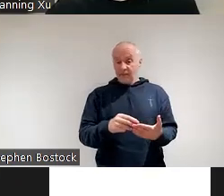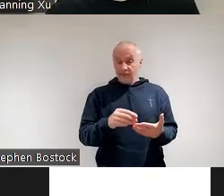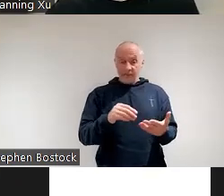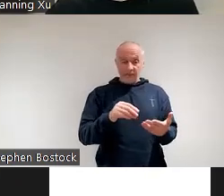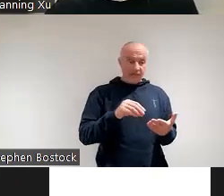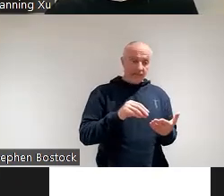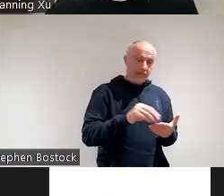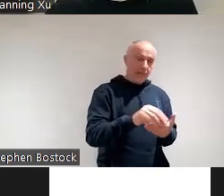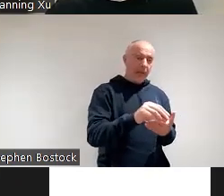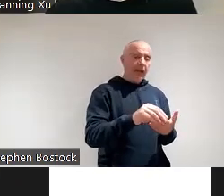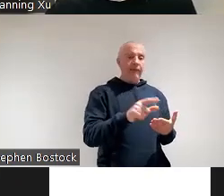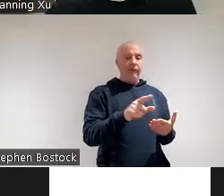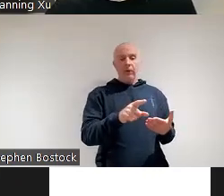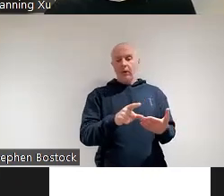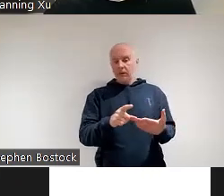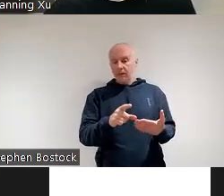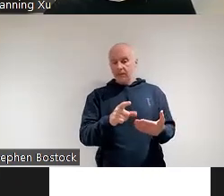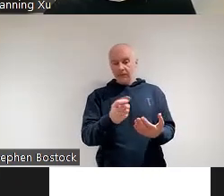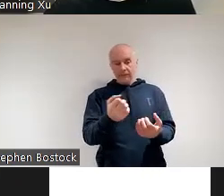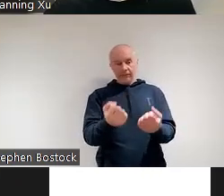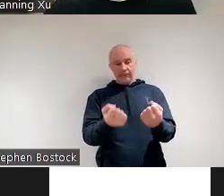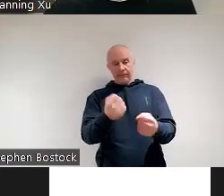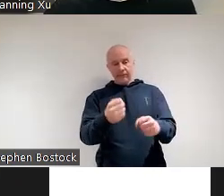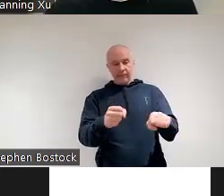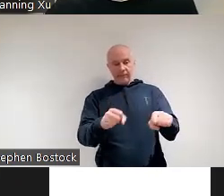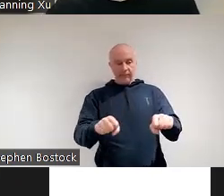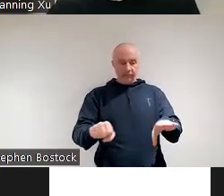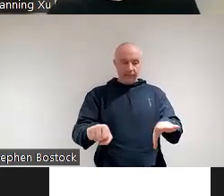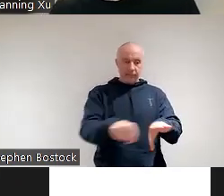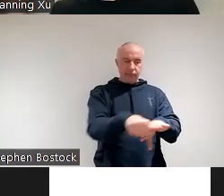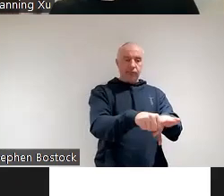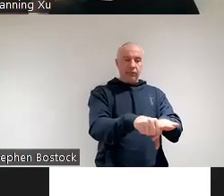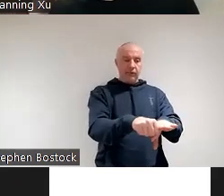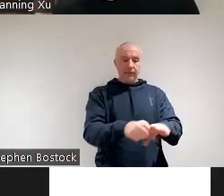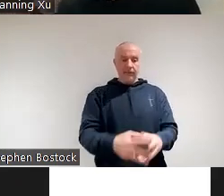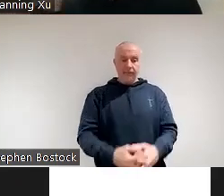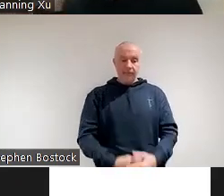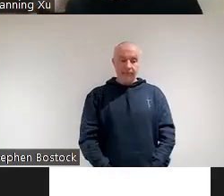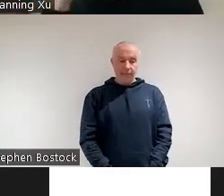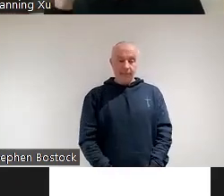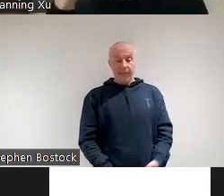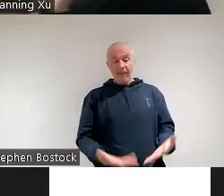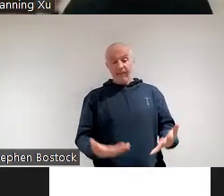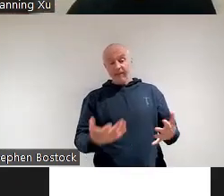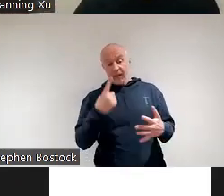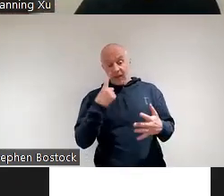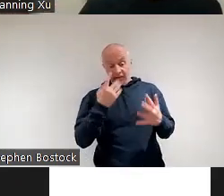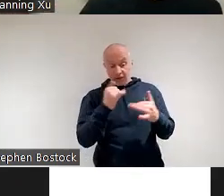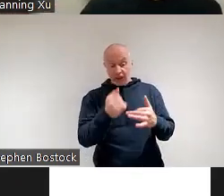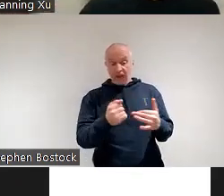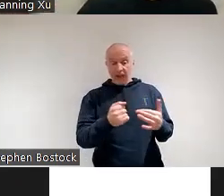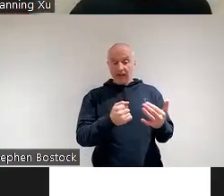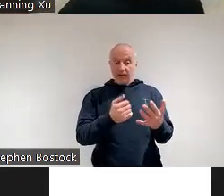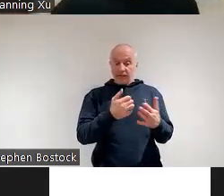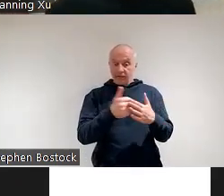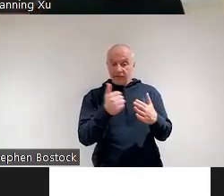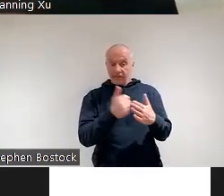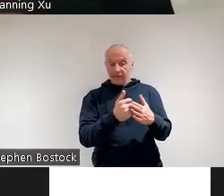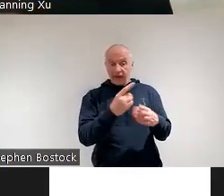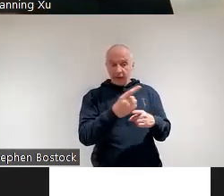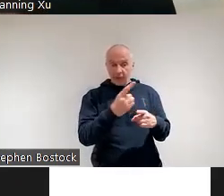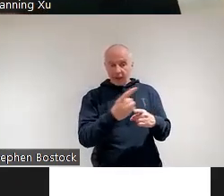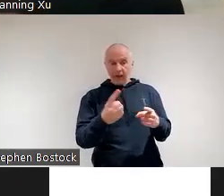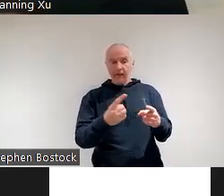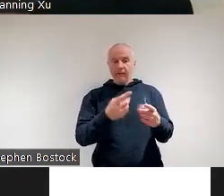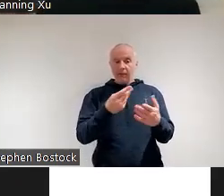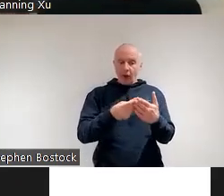usage as well. At your home, you want to say, for example, how many energy I've used every week, and how much you have to pay for that. You